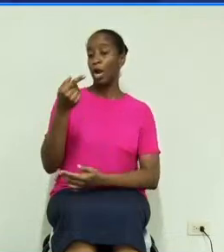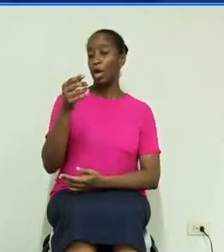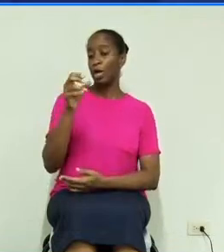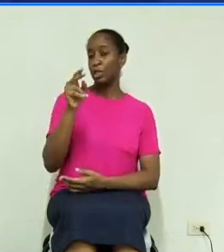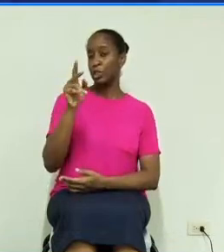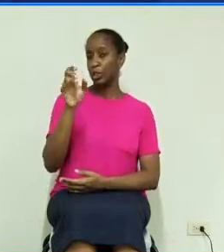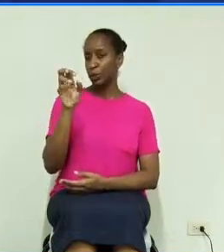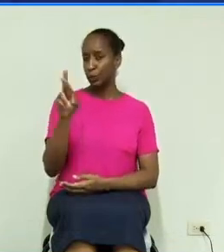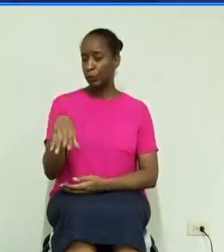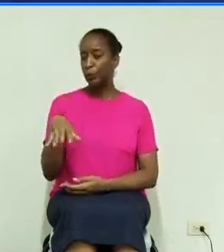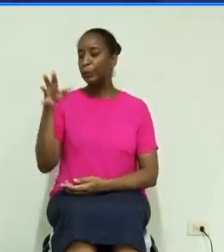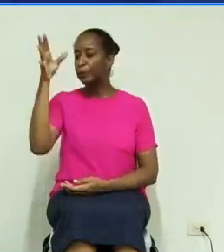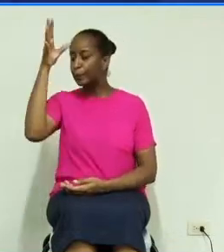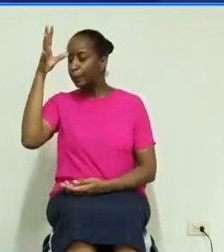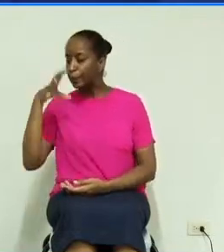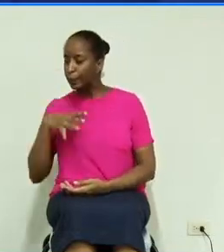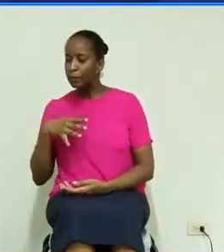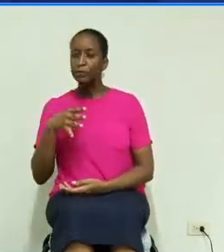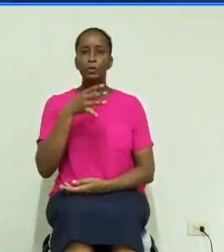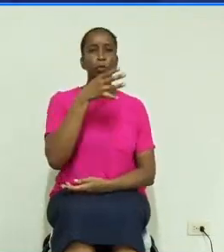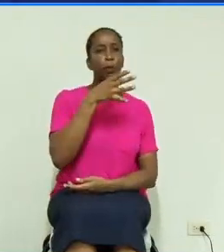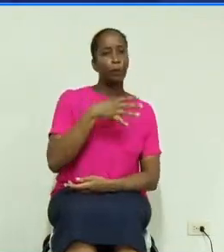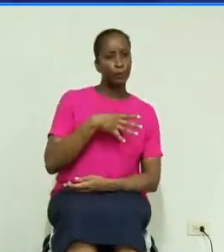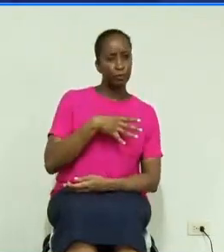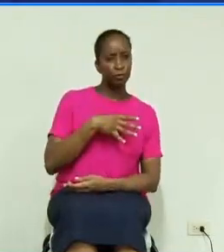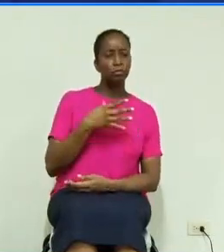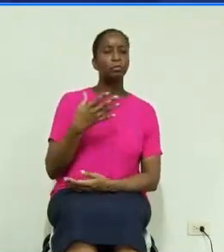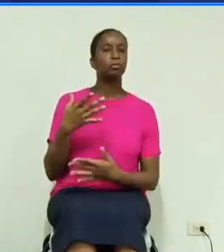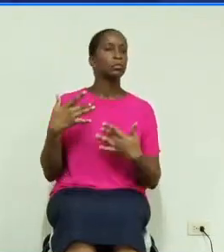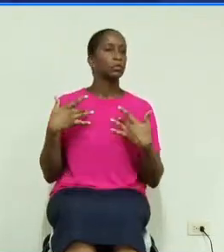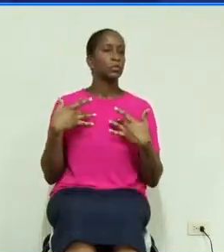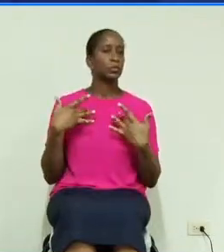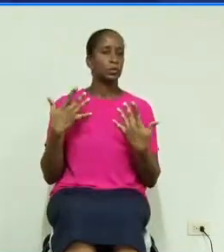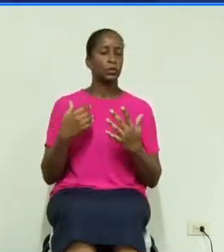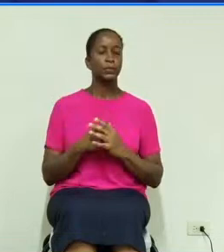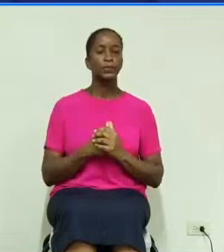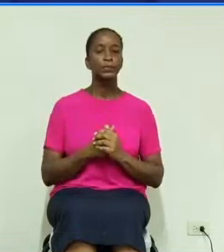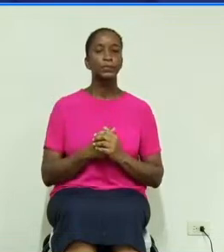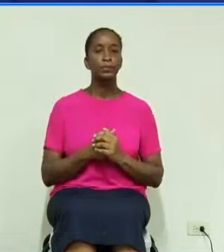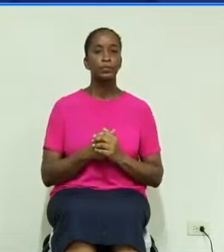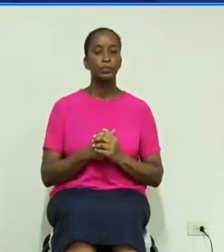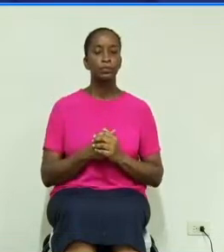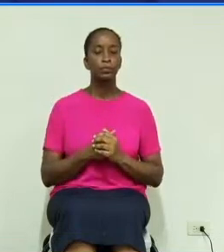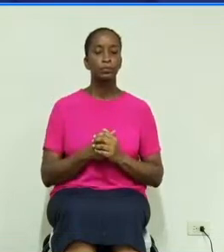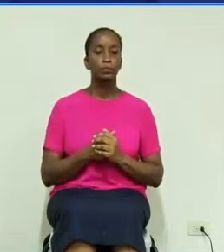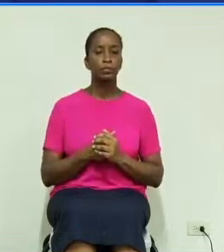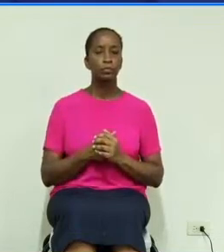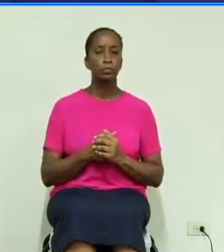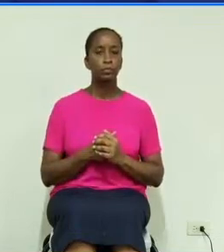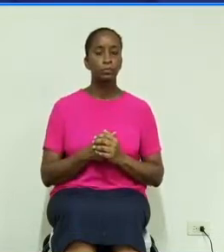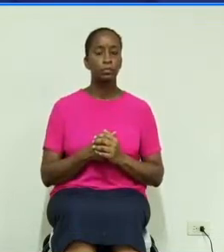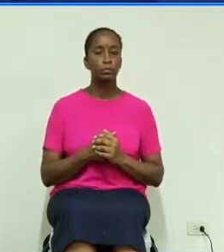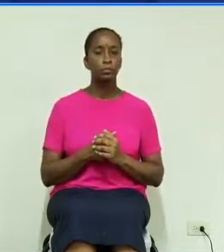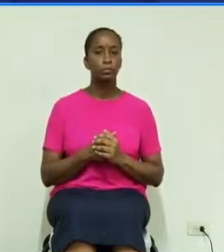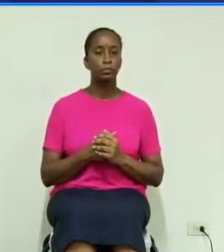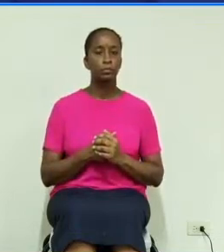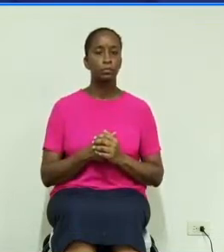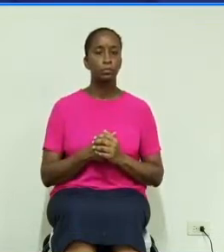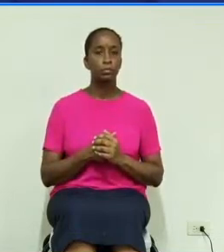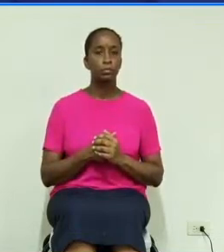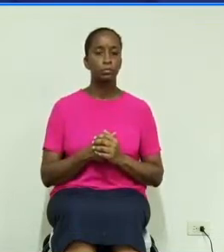of inequality. Right? And how do we take advantage of this opportunity that we have to